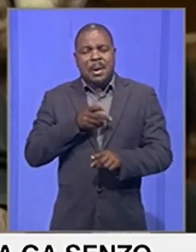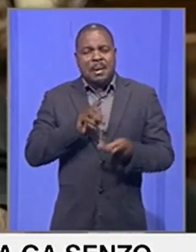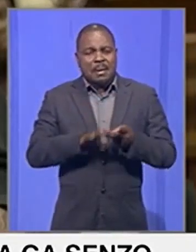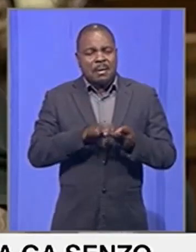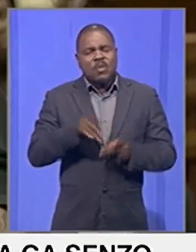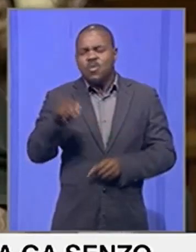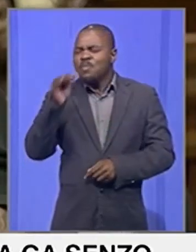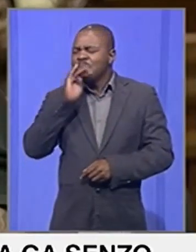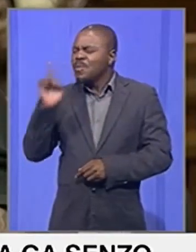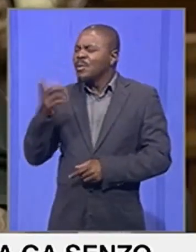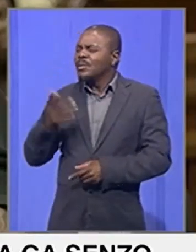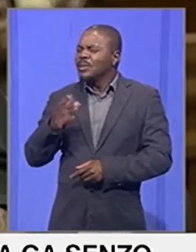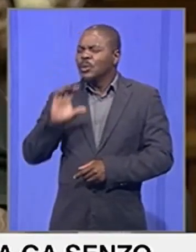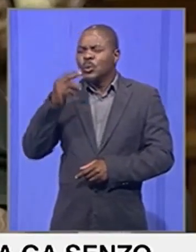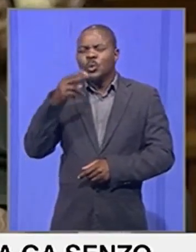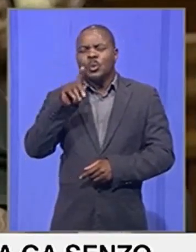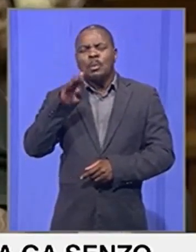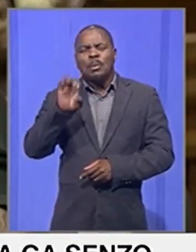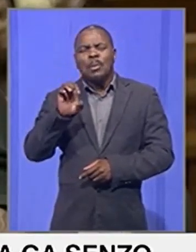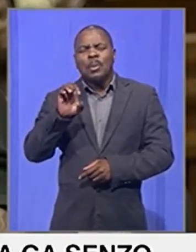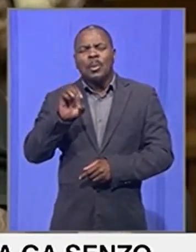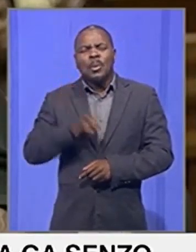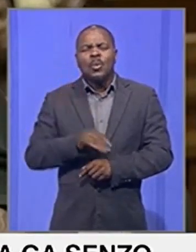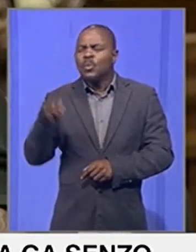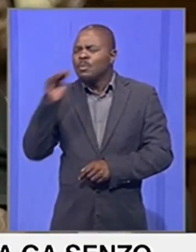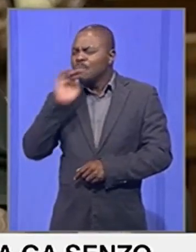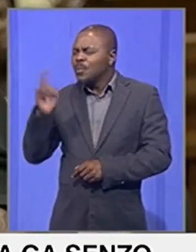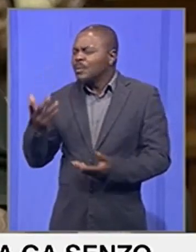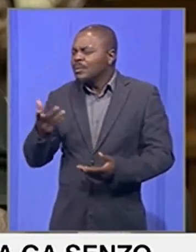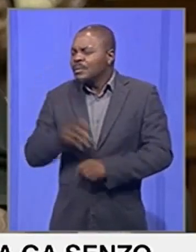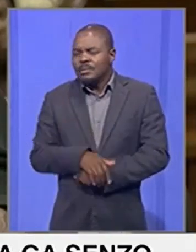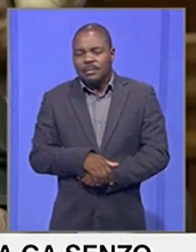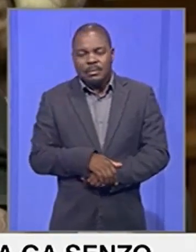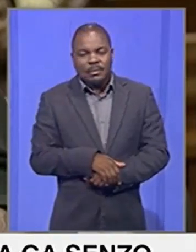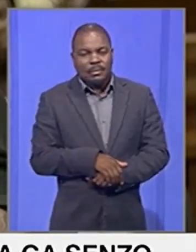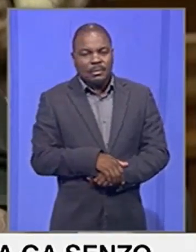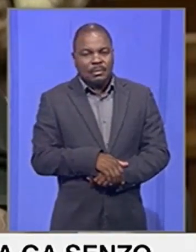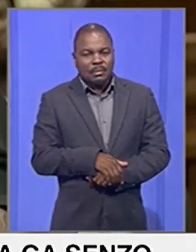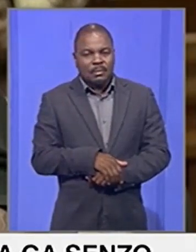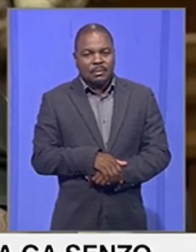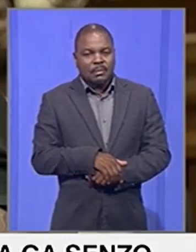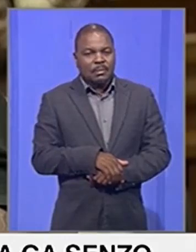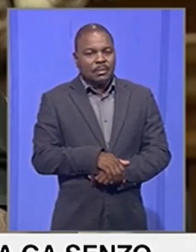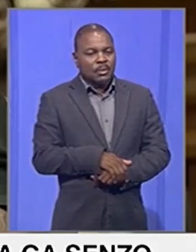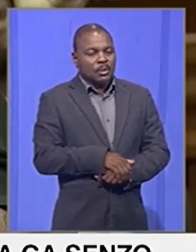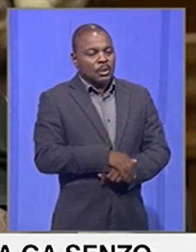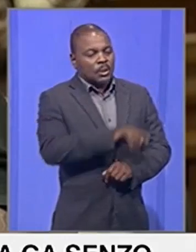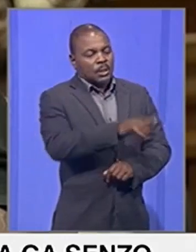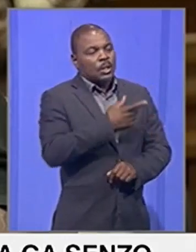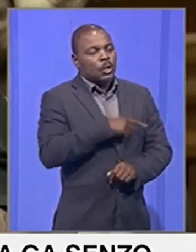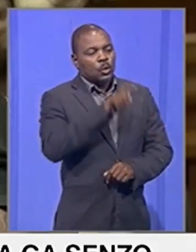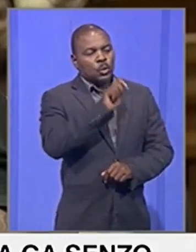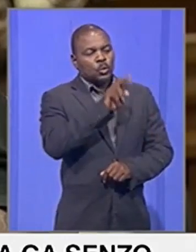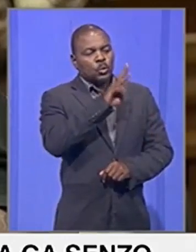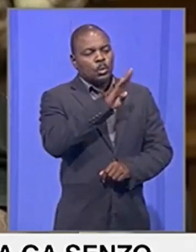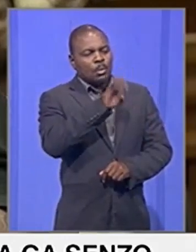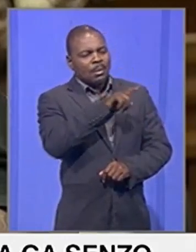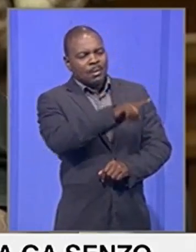you mean they choked you? Yes. What do you mean being chupa bathatha le tube bengivala